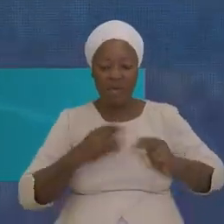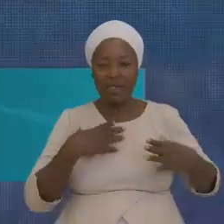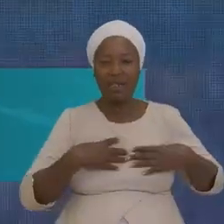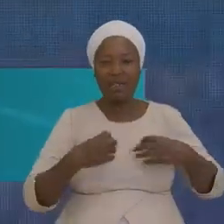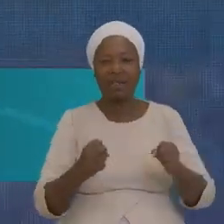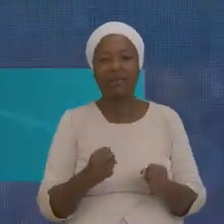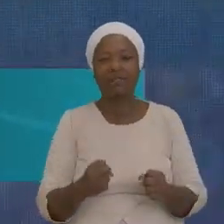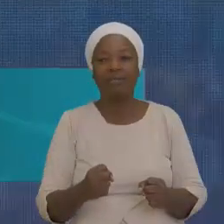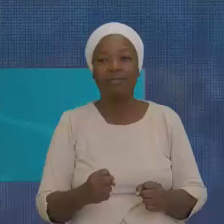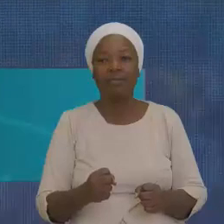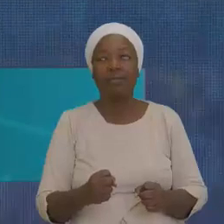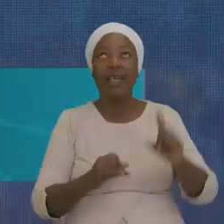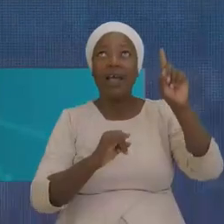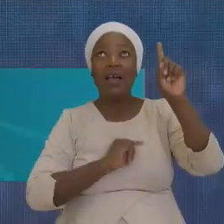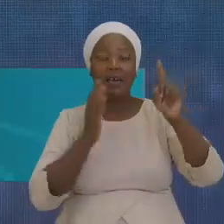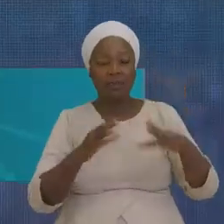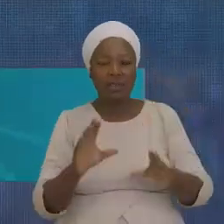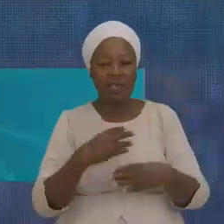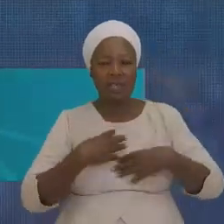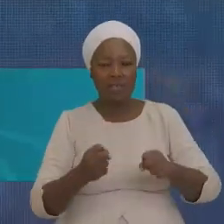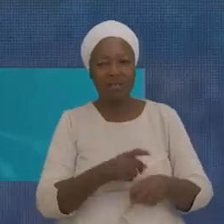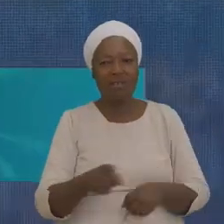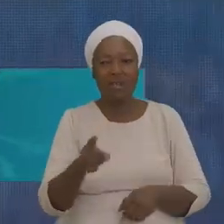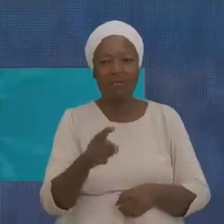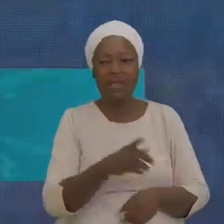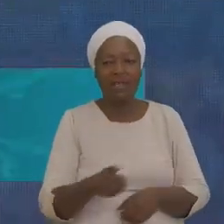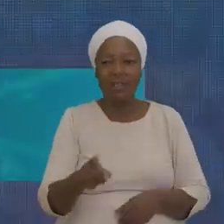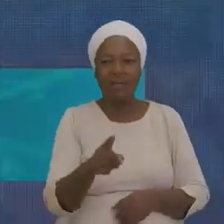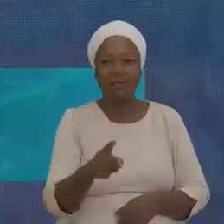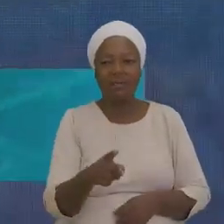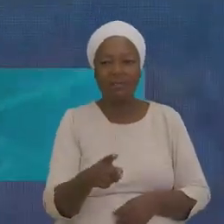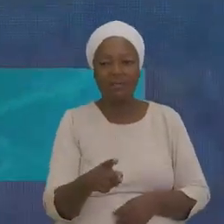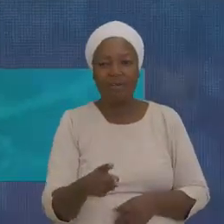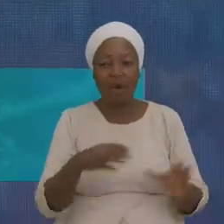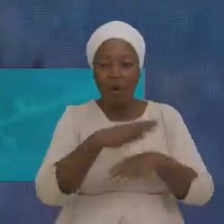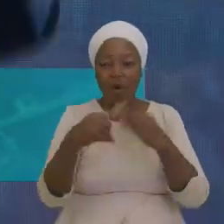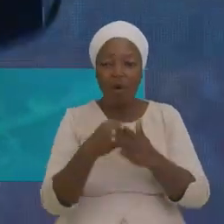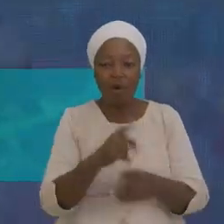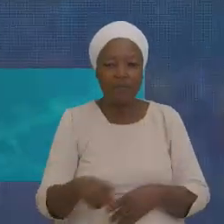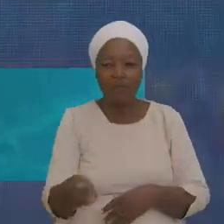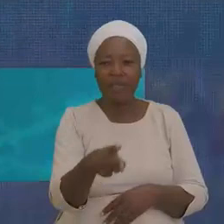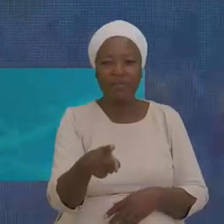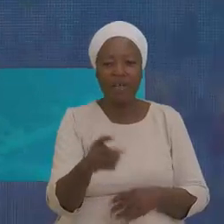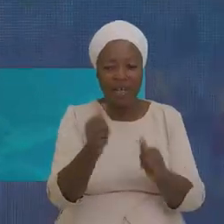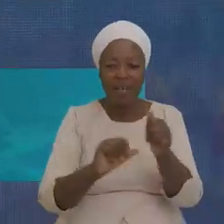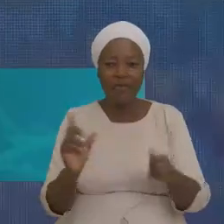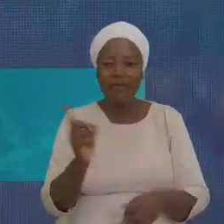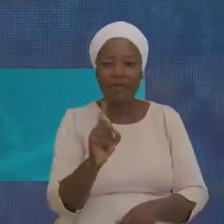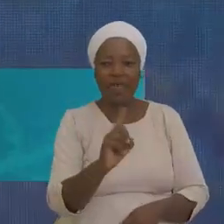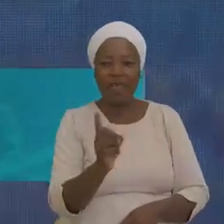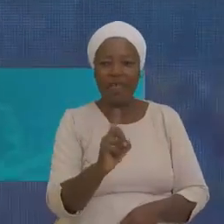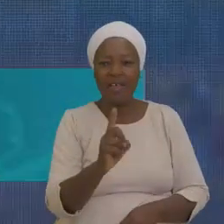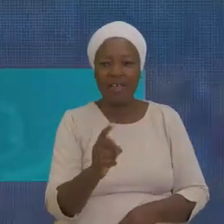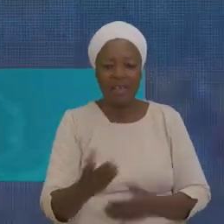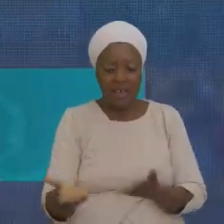cure. I will kill them. Them. All of them. Everywhere. Here,